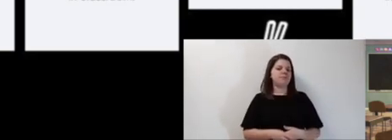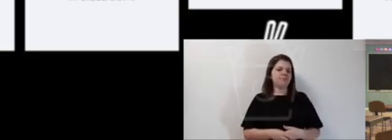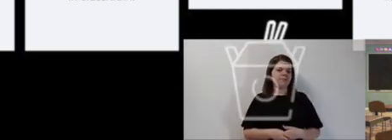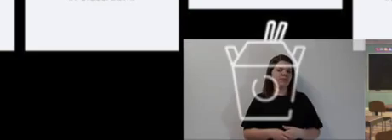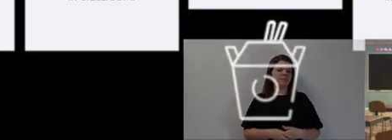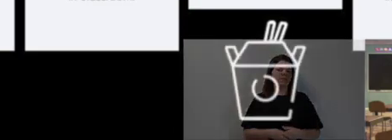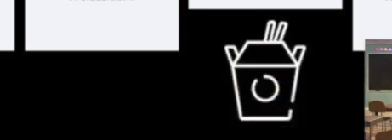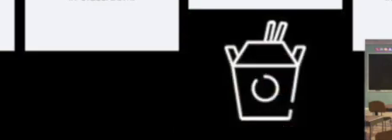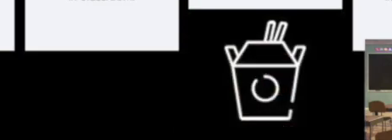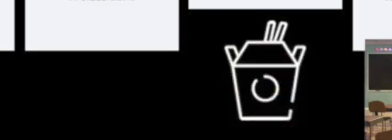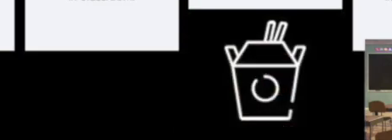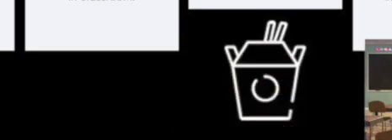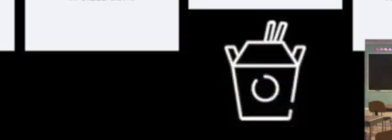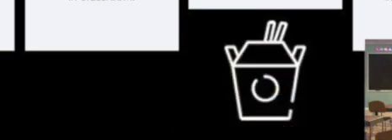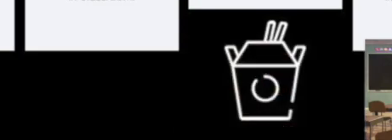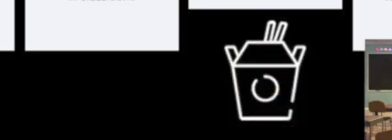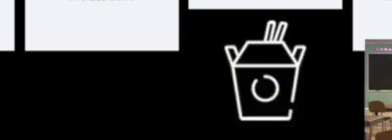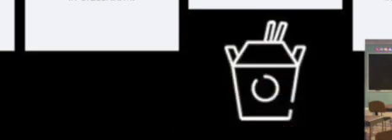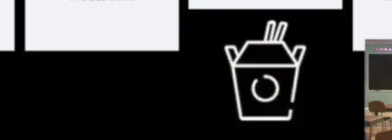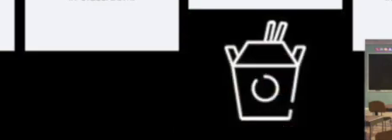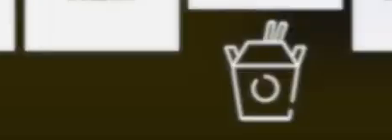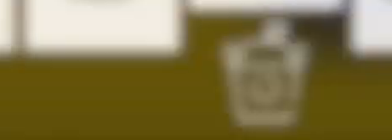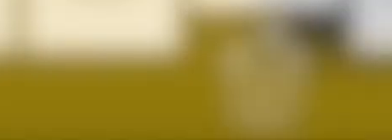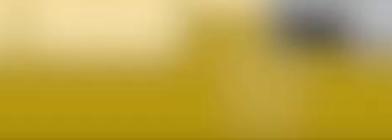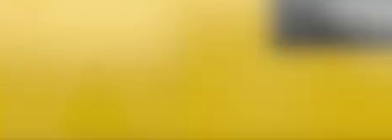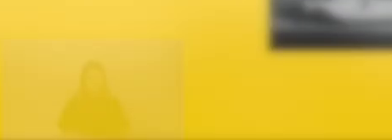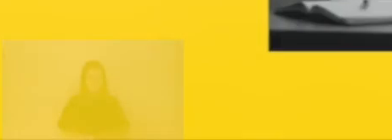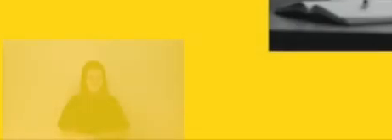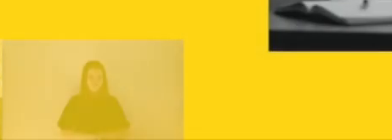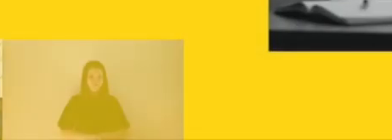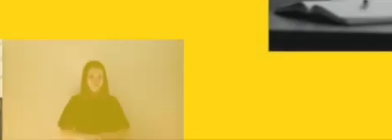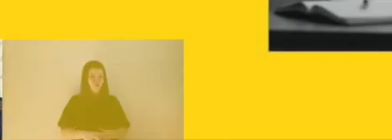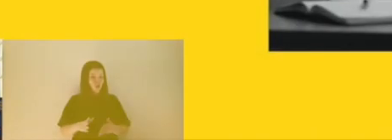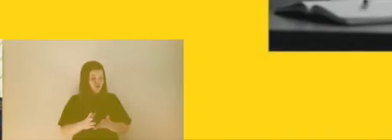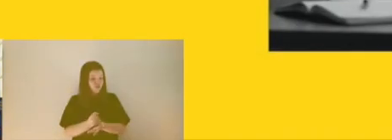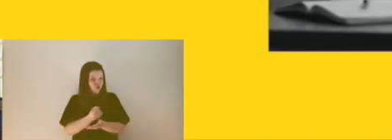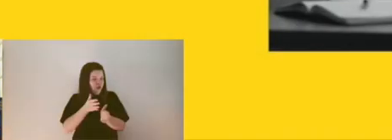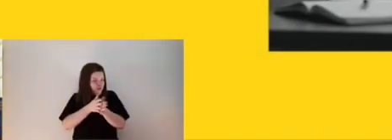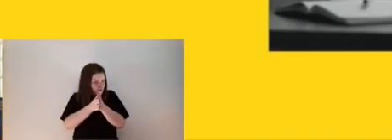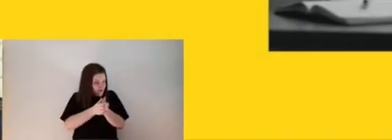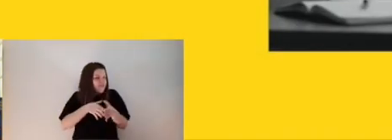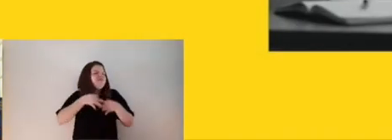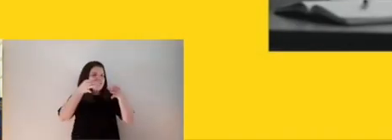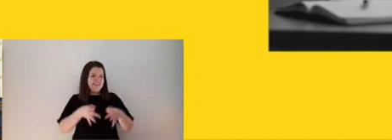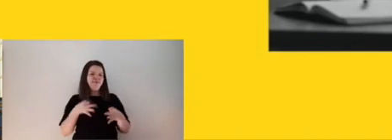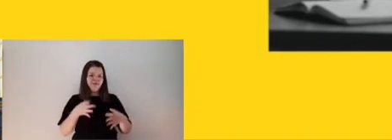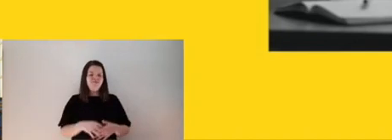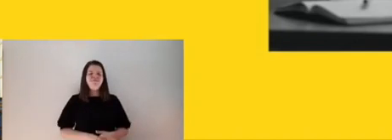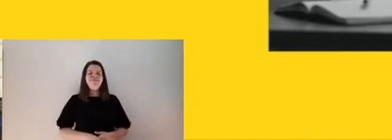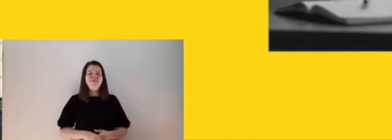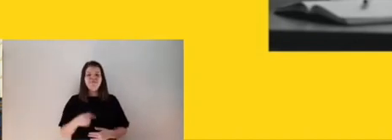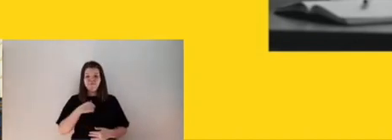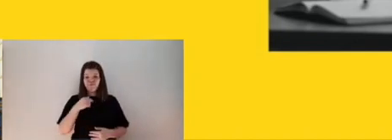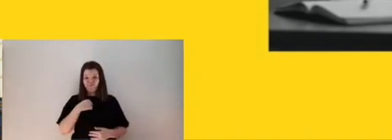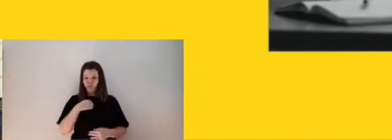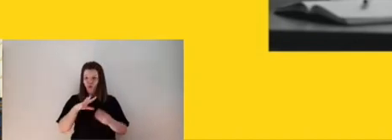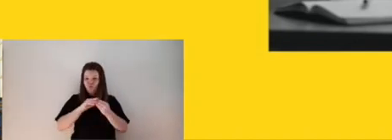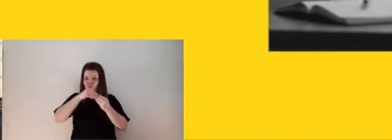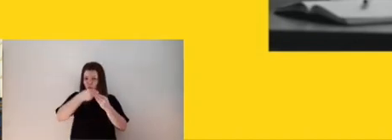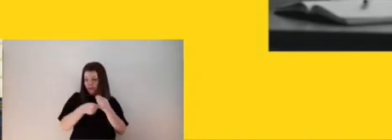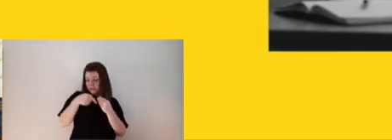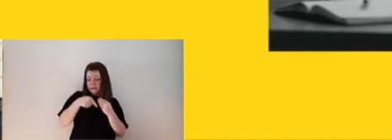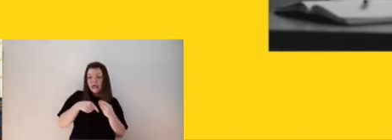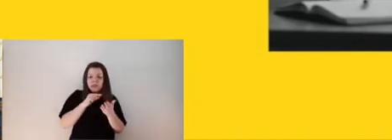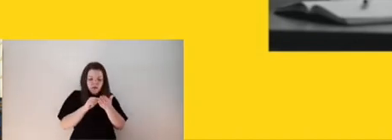Fourth, real example using Agiledu in a everything in life have a motivation. And this is the most beautiful